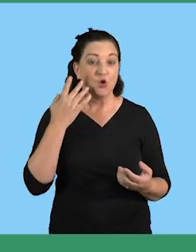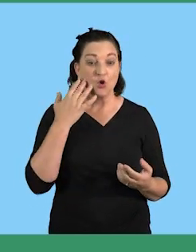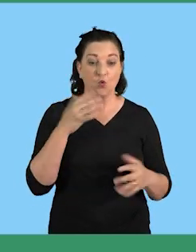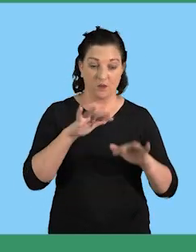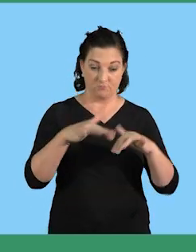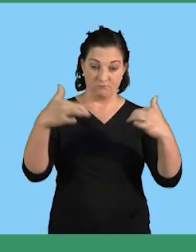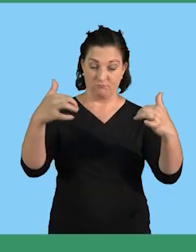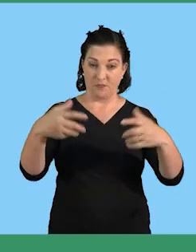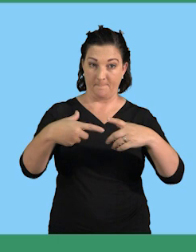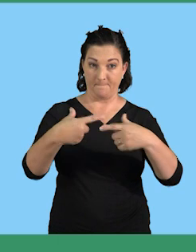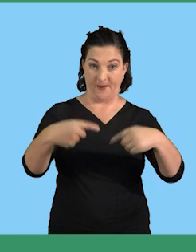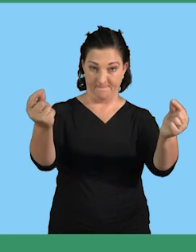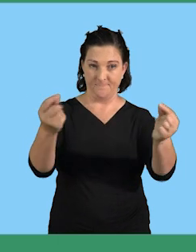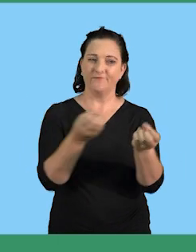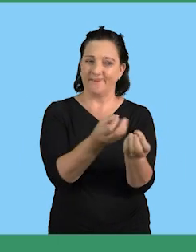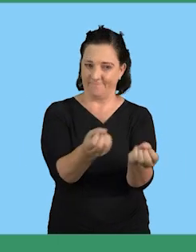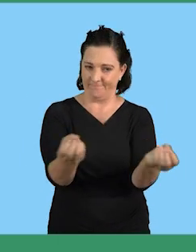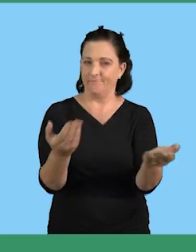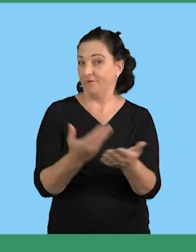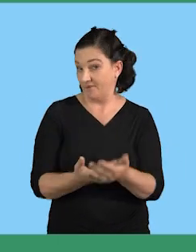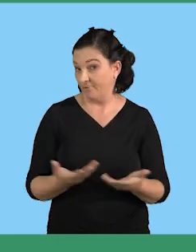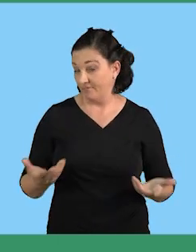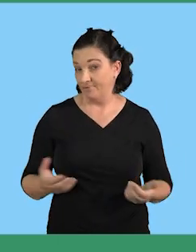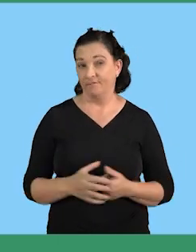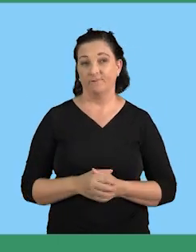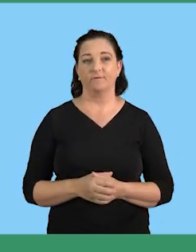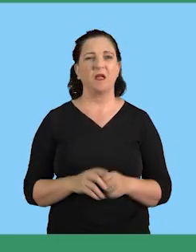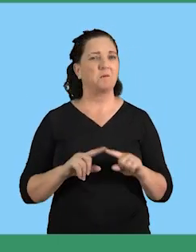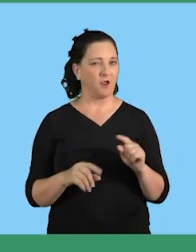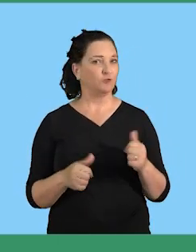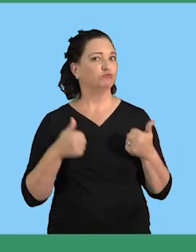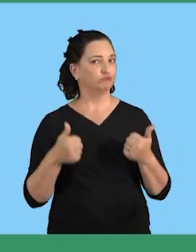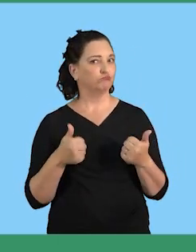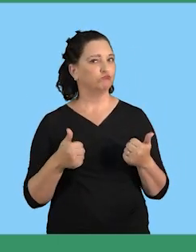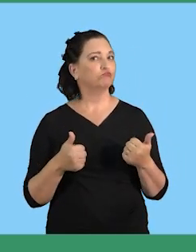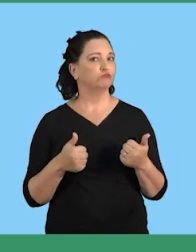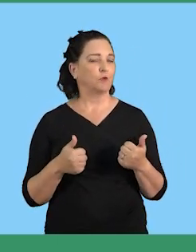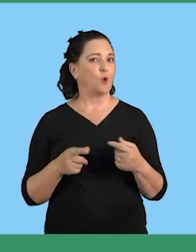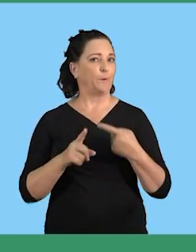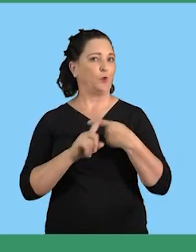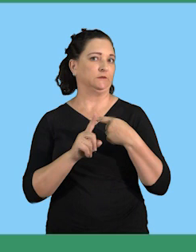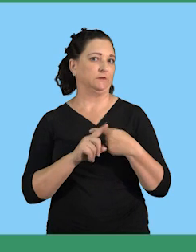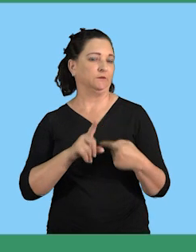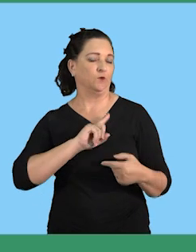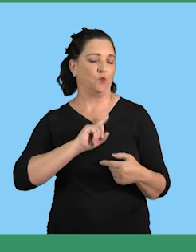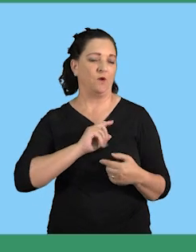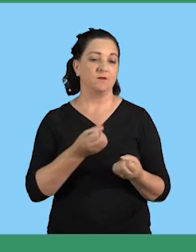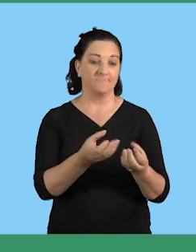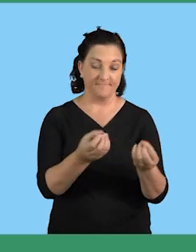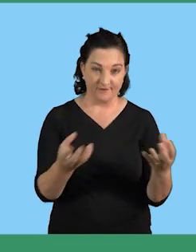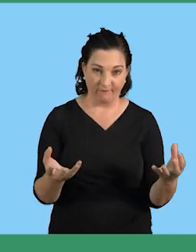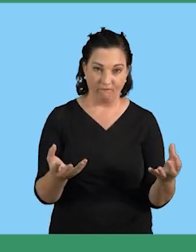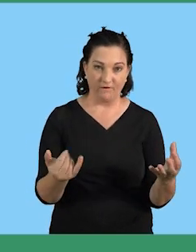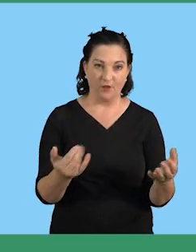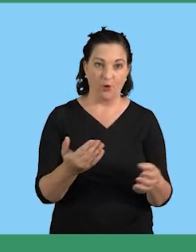audience when they leave after the presentation. Right. Another thing about these ones, the reason why you would give it to you when you leave is because sometimes